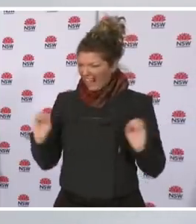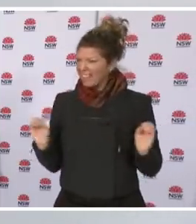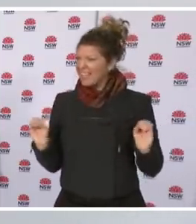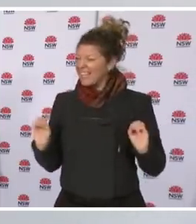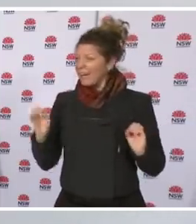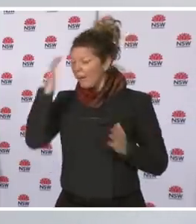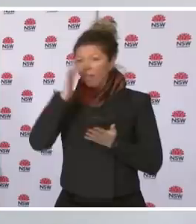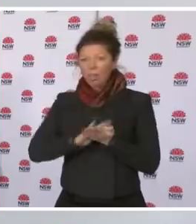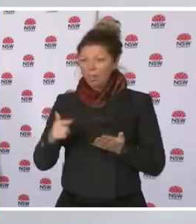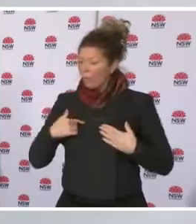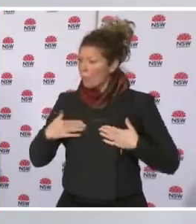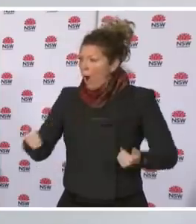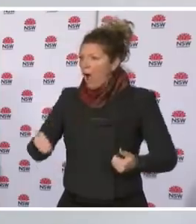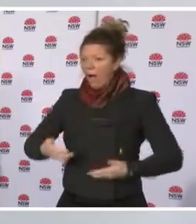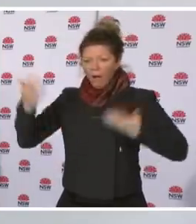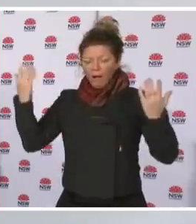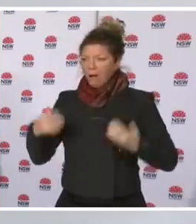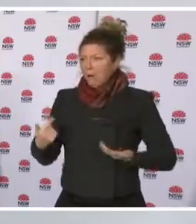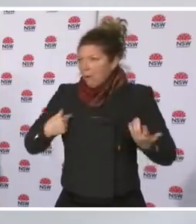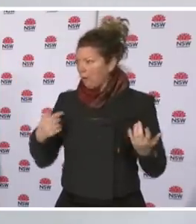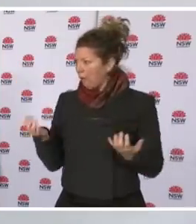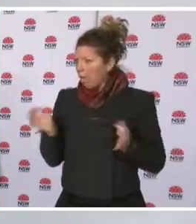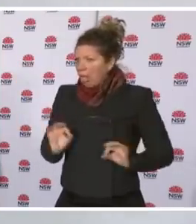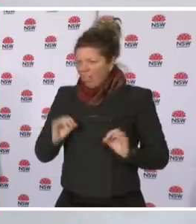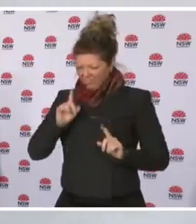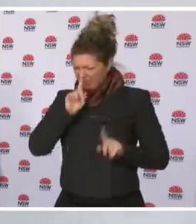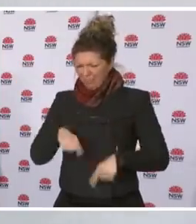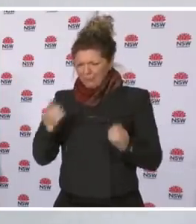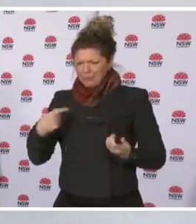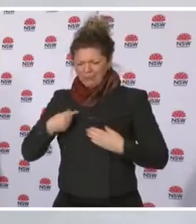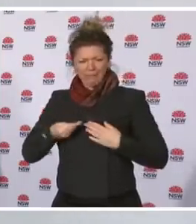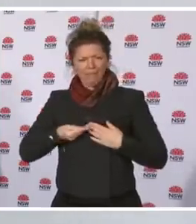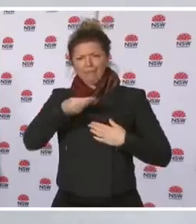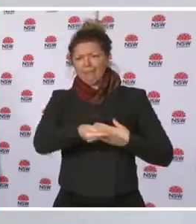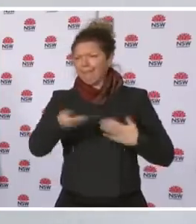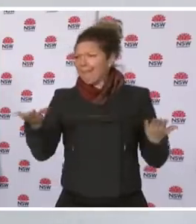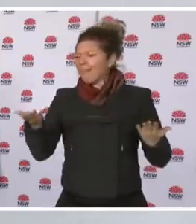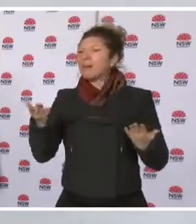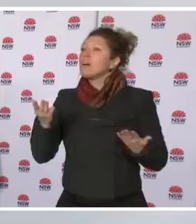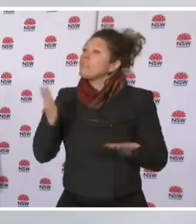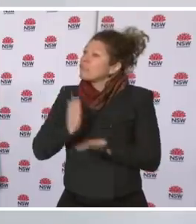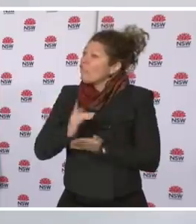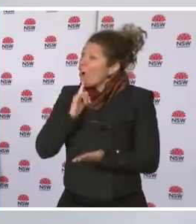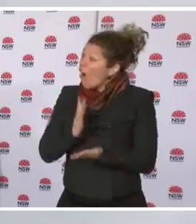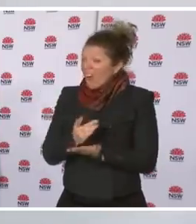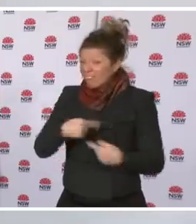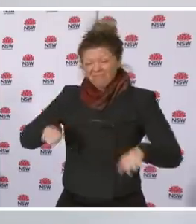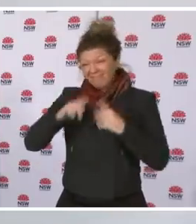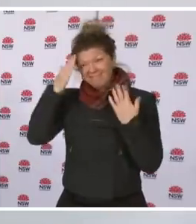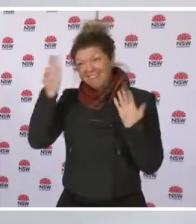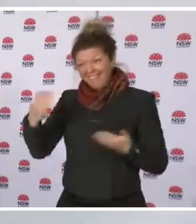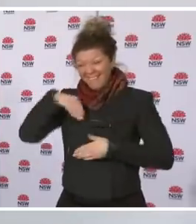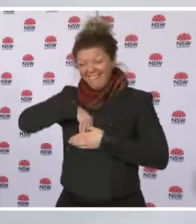well, how could I possibly infect someone else? And the reality is you don't know. You don't know that you have the disease.